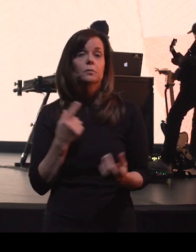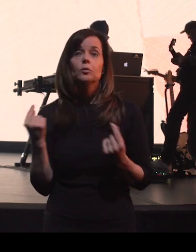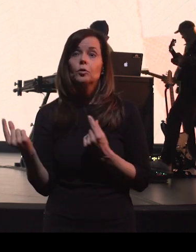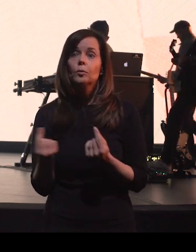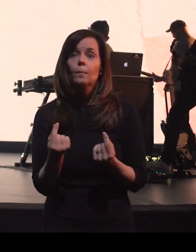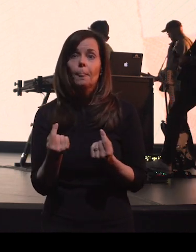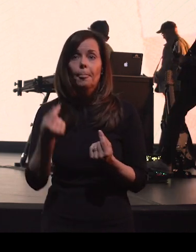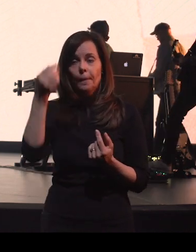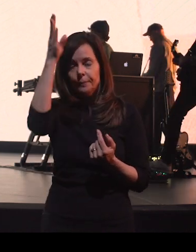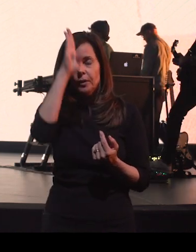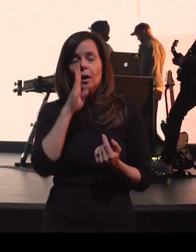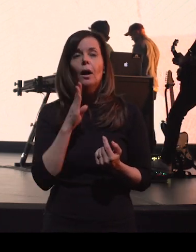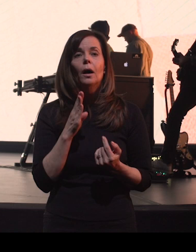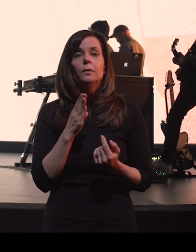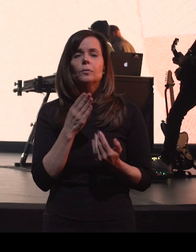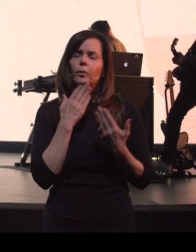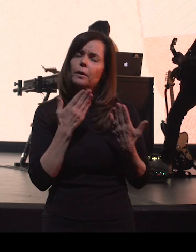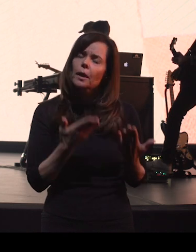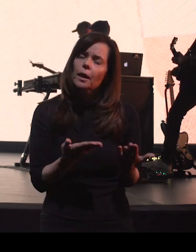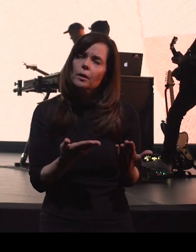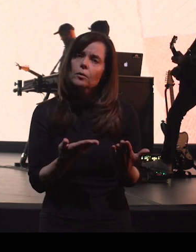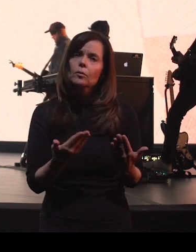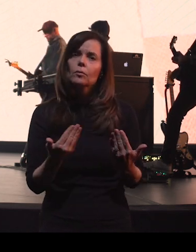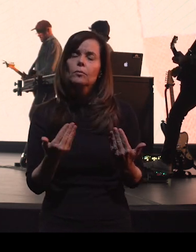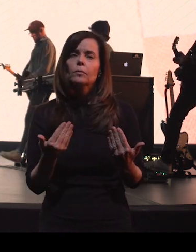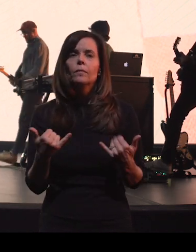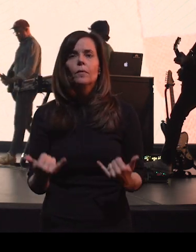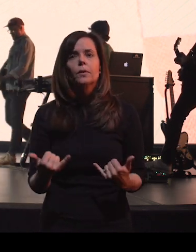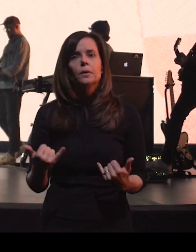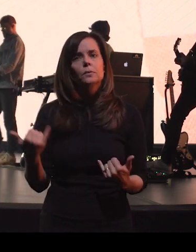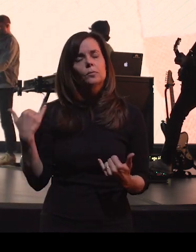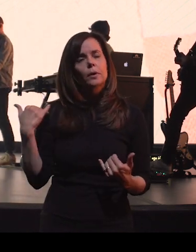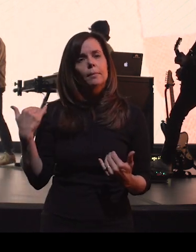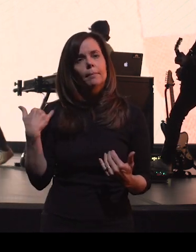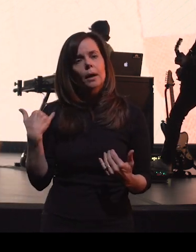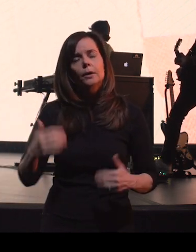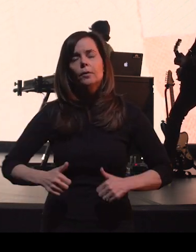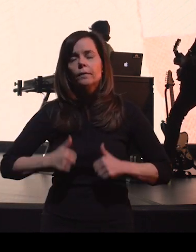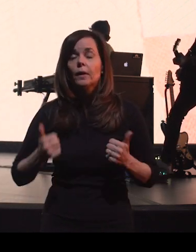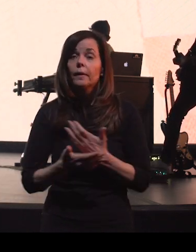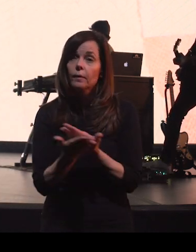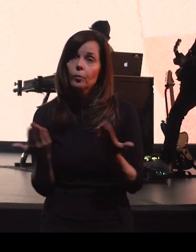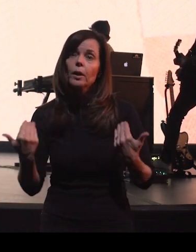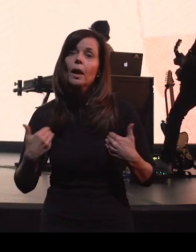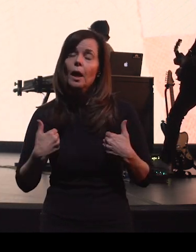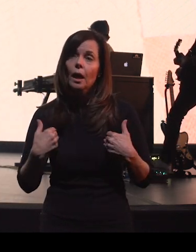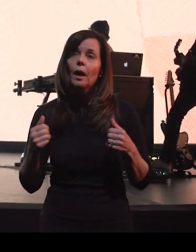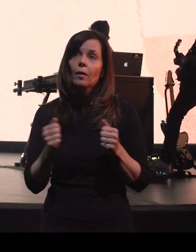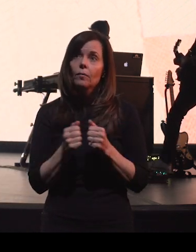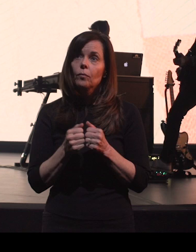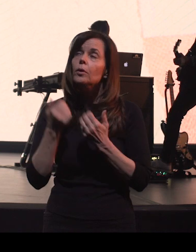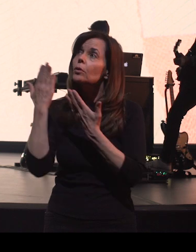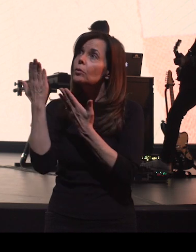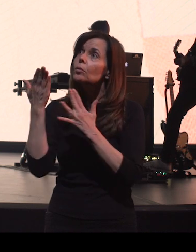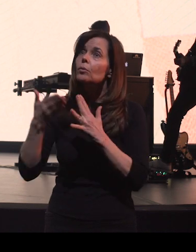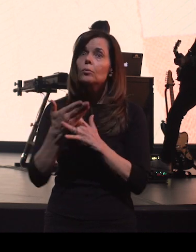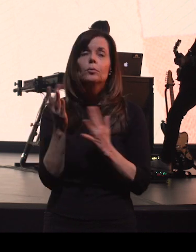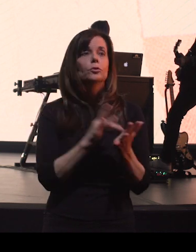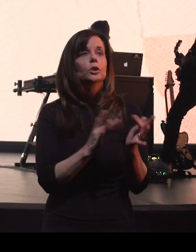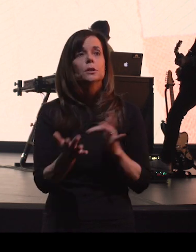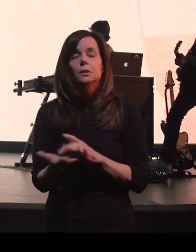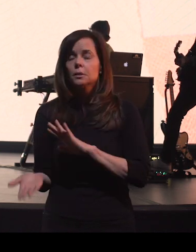this reminder of the life that we have with you that was made possible through Jesus' death and resurrection.